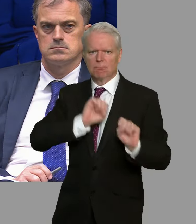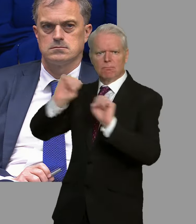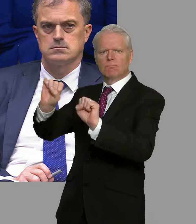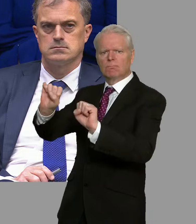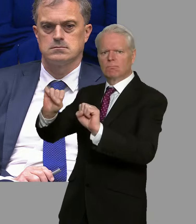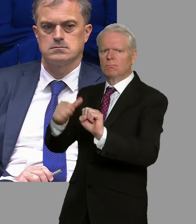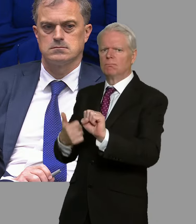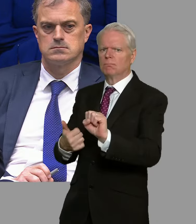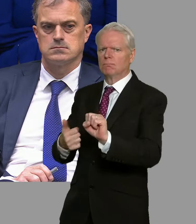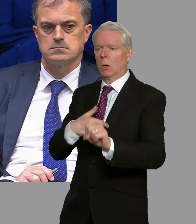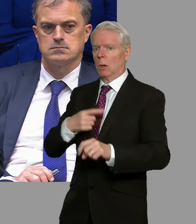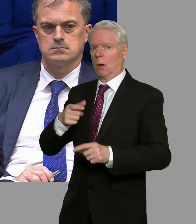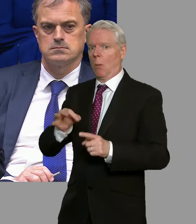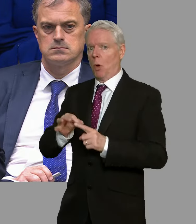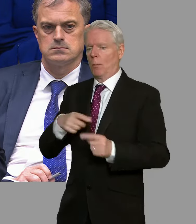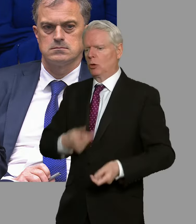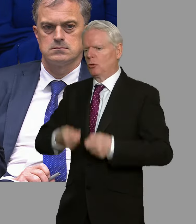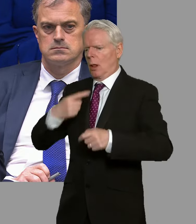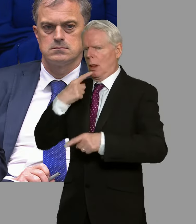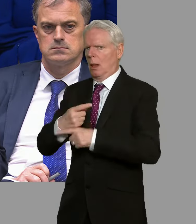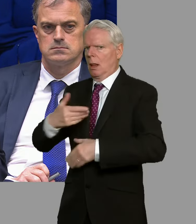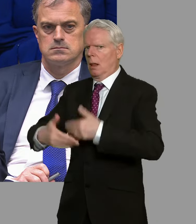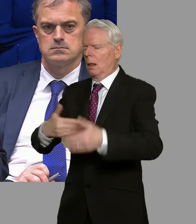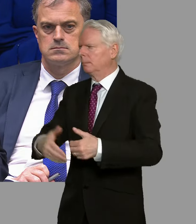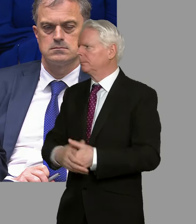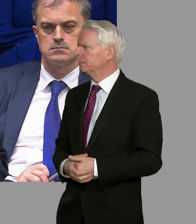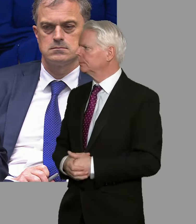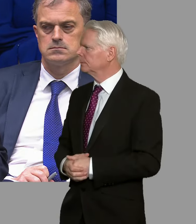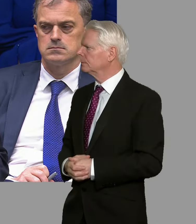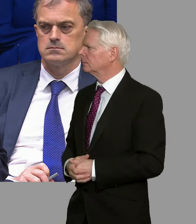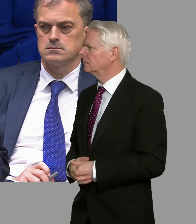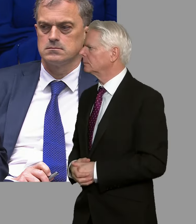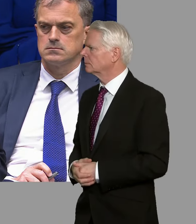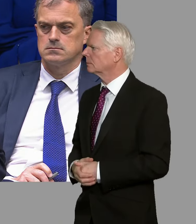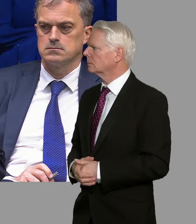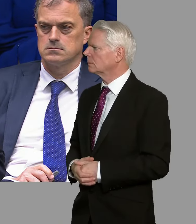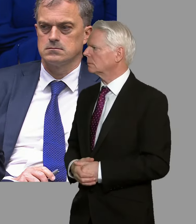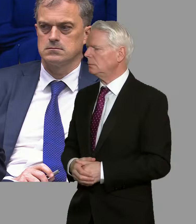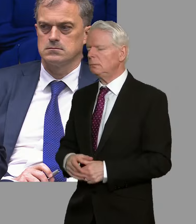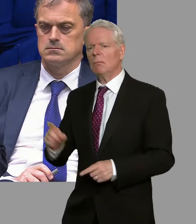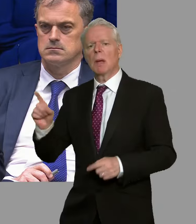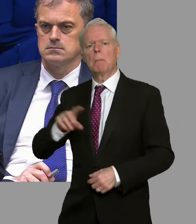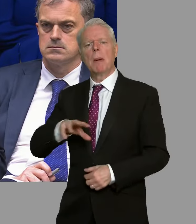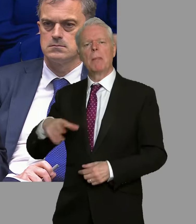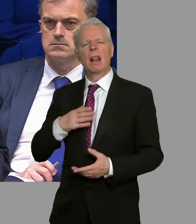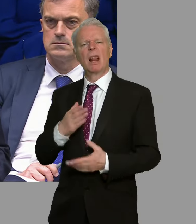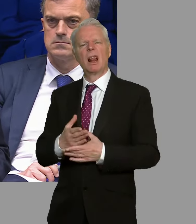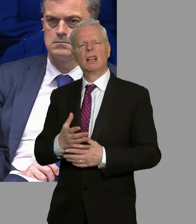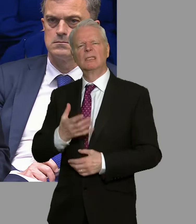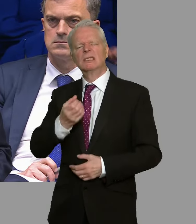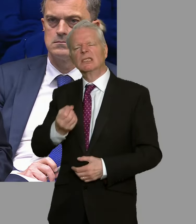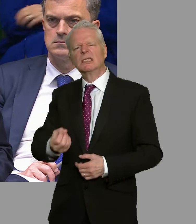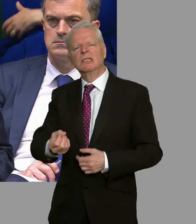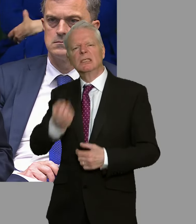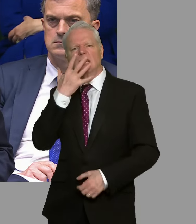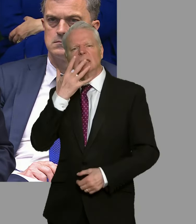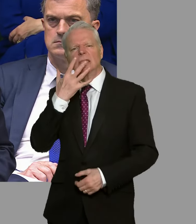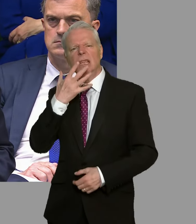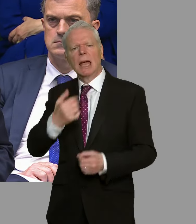of towns, massive wind farms, and now mega pylons scarring unspoilt landscapes. Nobody sensible supports